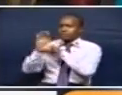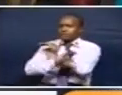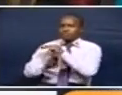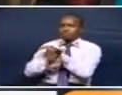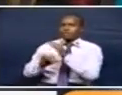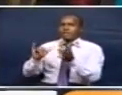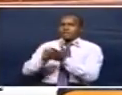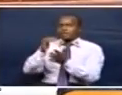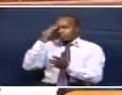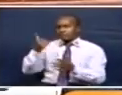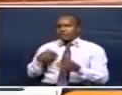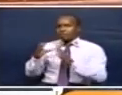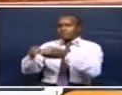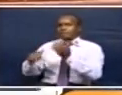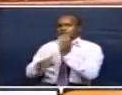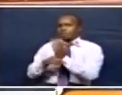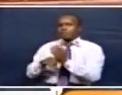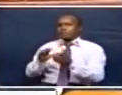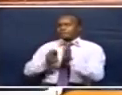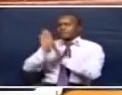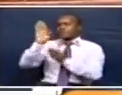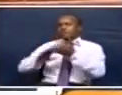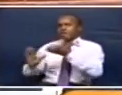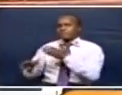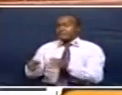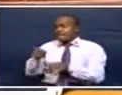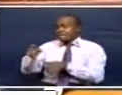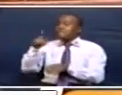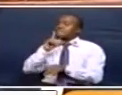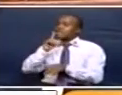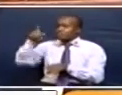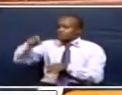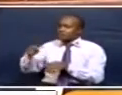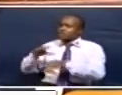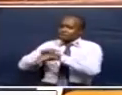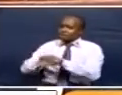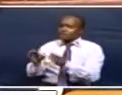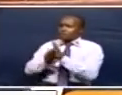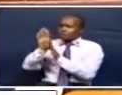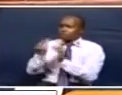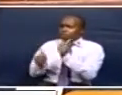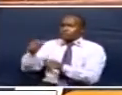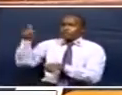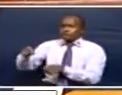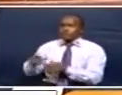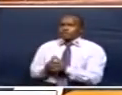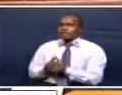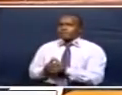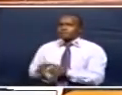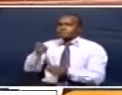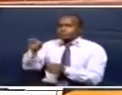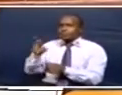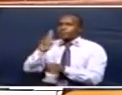party called Maendeleo Chap Chap. This is a party that says you deserve to get the development that you should get while you are alive. You